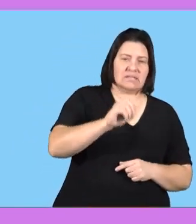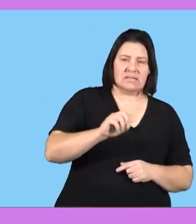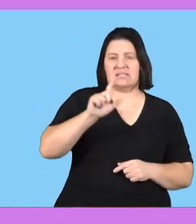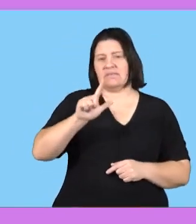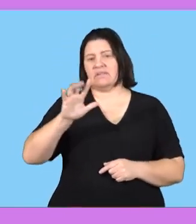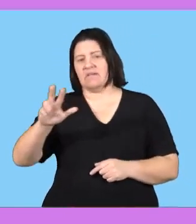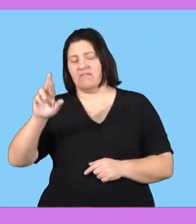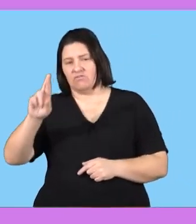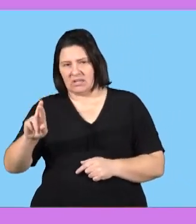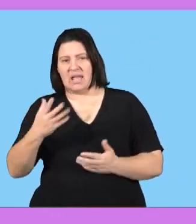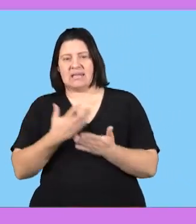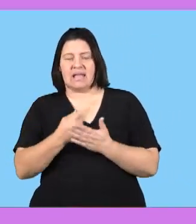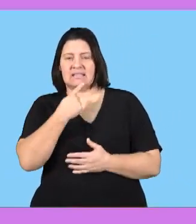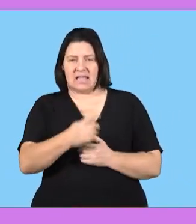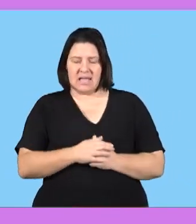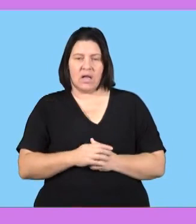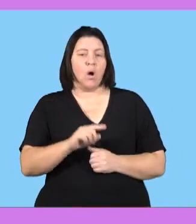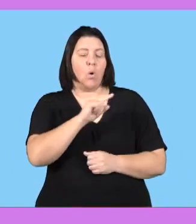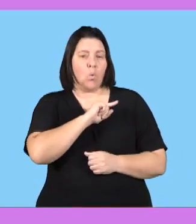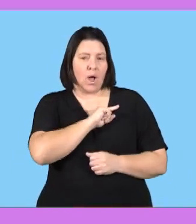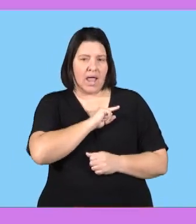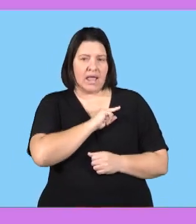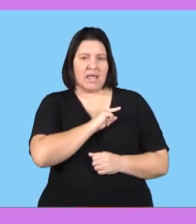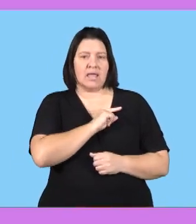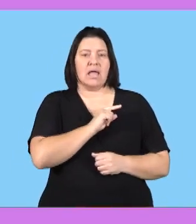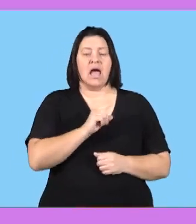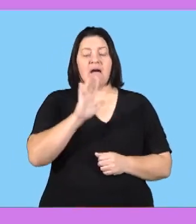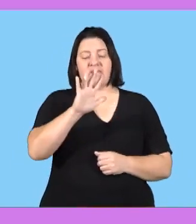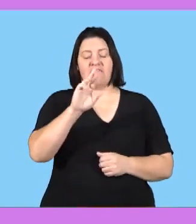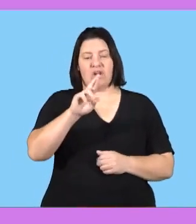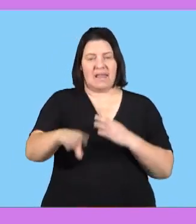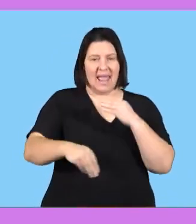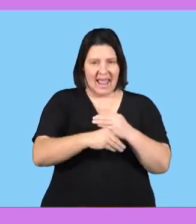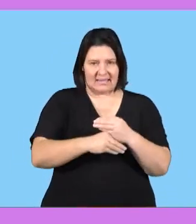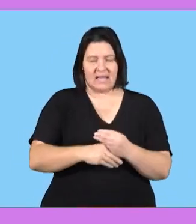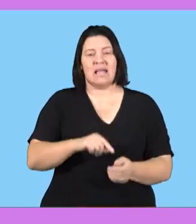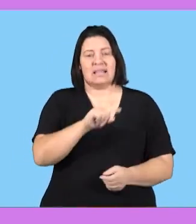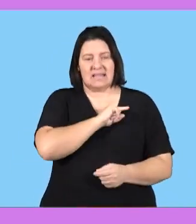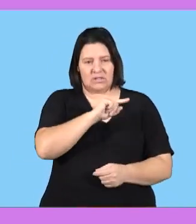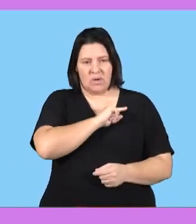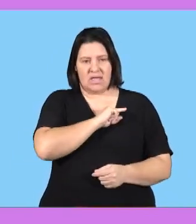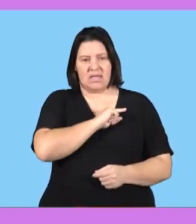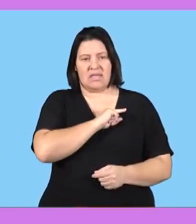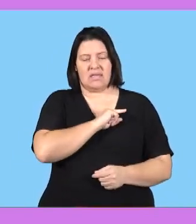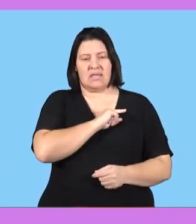and 75 rand. You can as well say, because only 5 rand was added, therefore we can